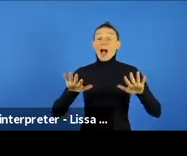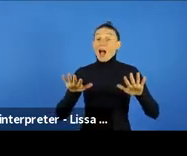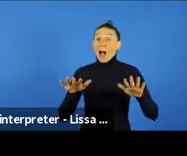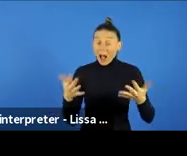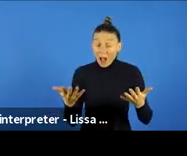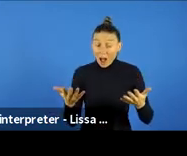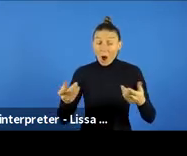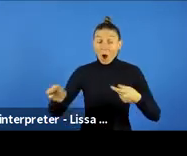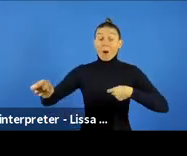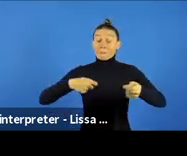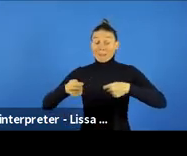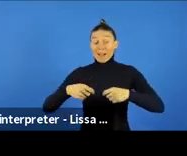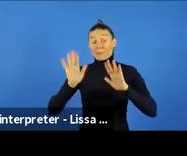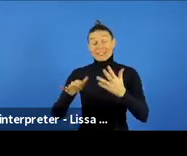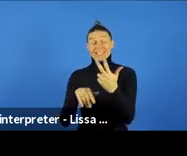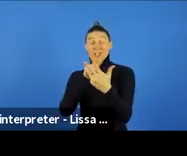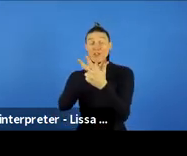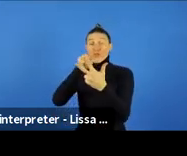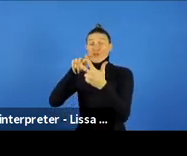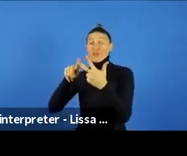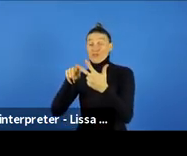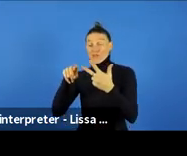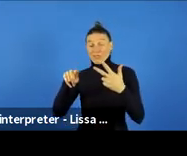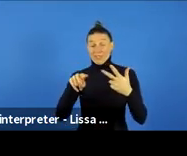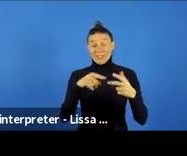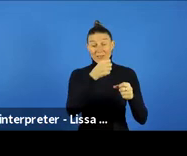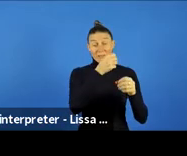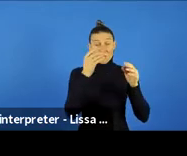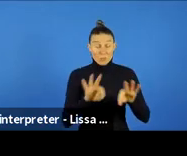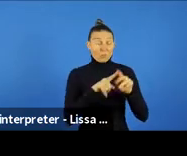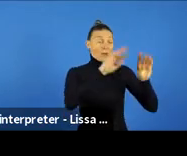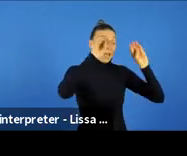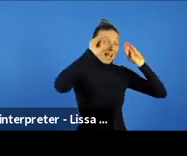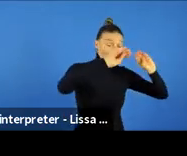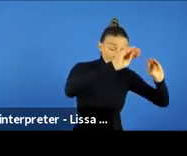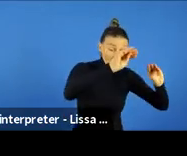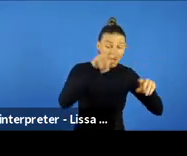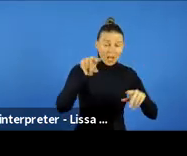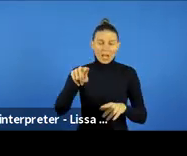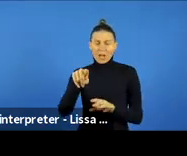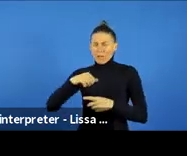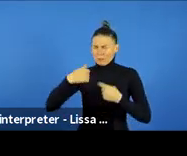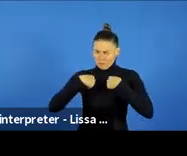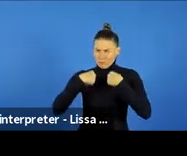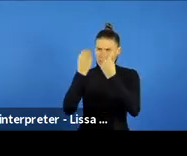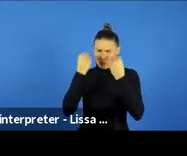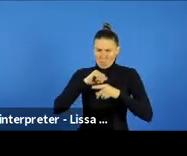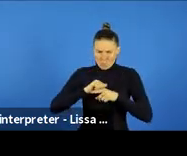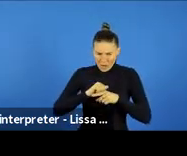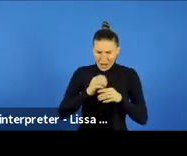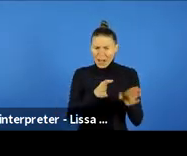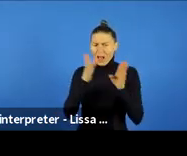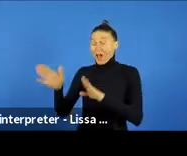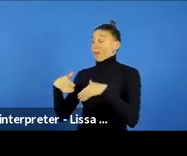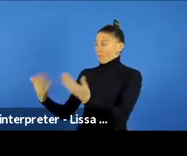key players, because we have to educate, we have to learn, practice, and work. So education is the first, like